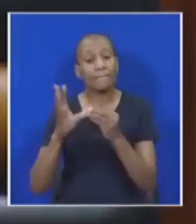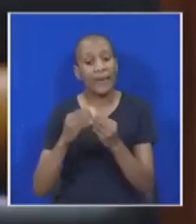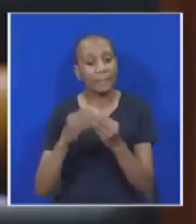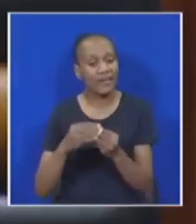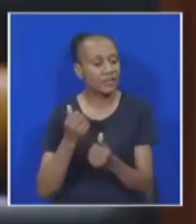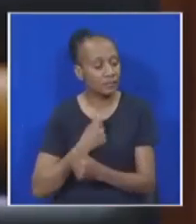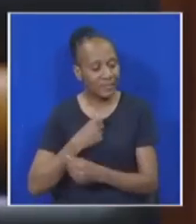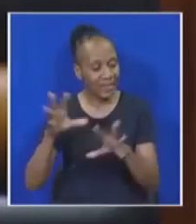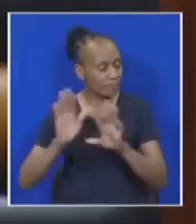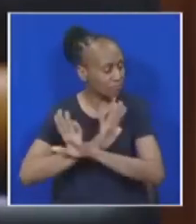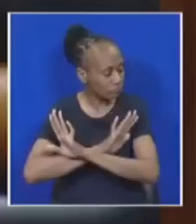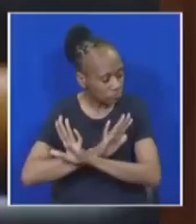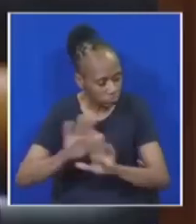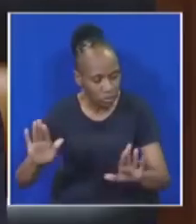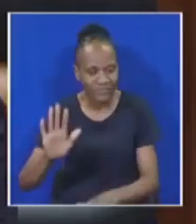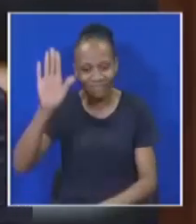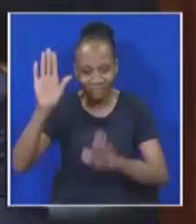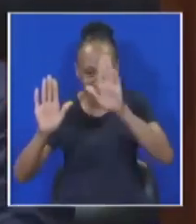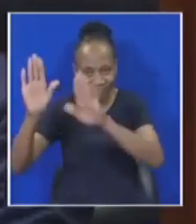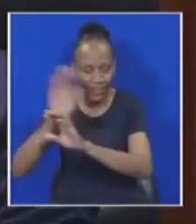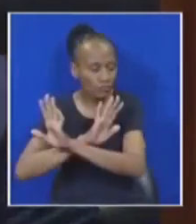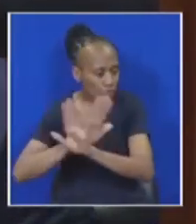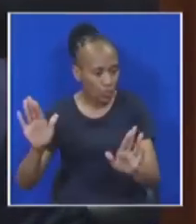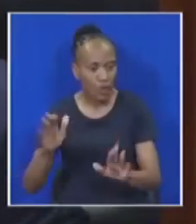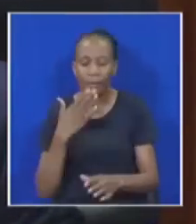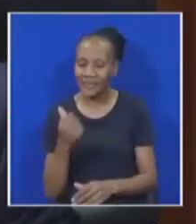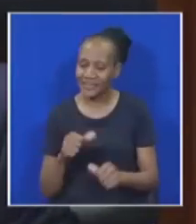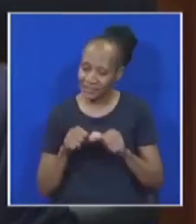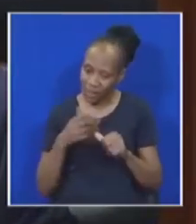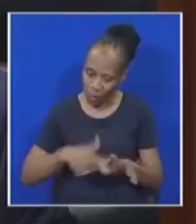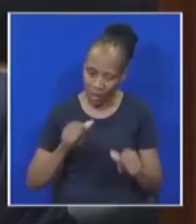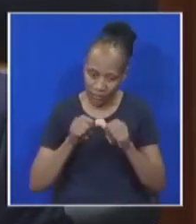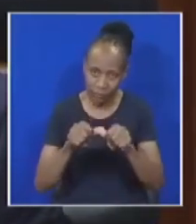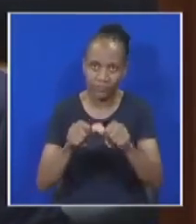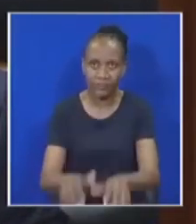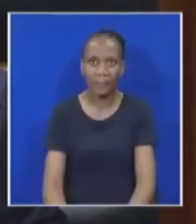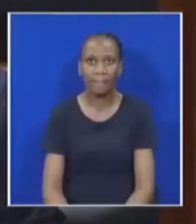not allowing you to proceed on this matter. Can you allow me to proceed on Chair, this? It's on a different matter.